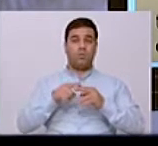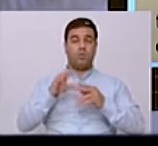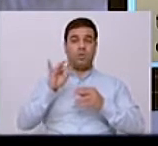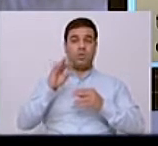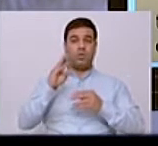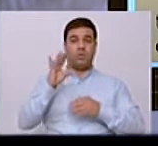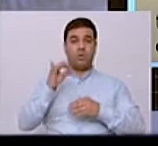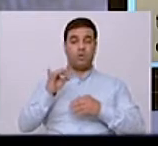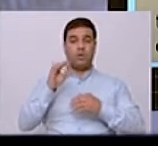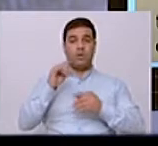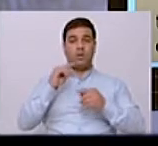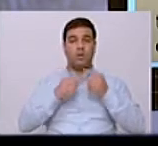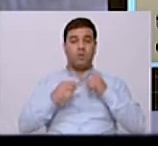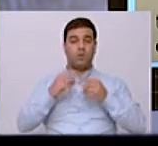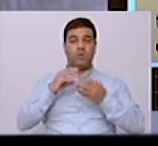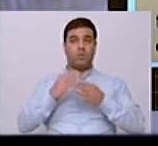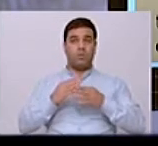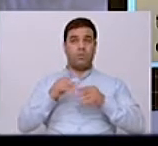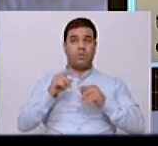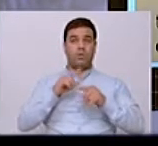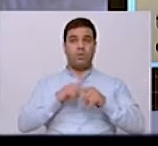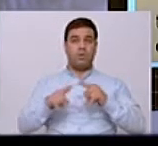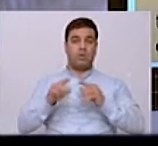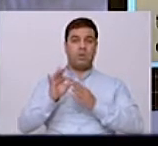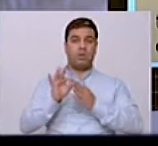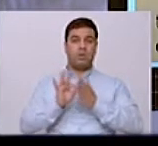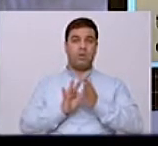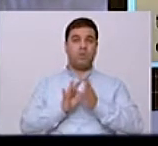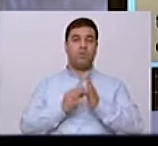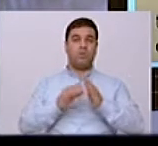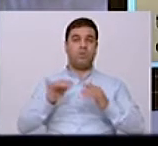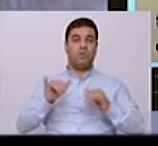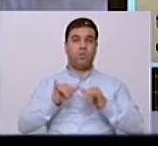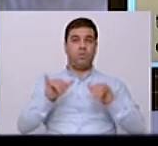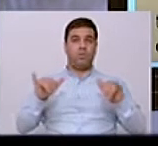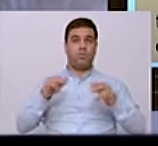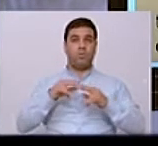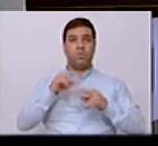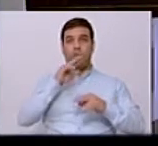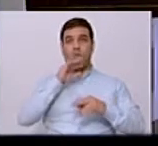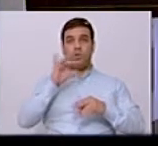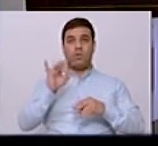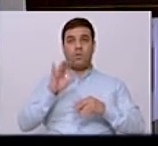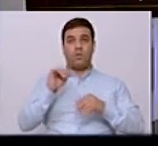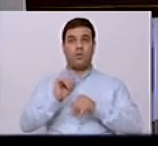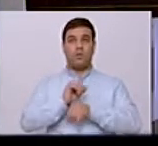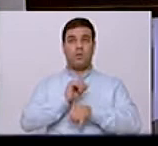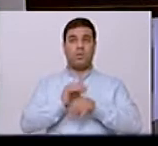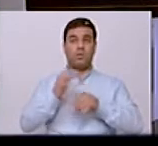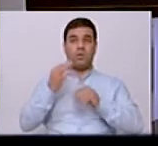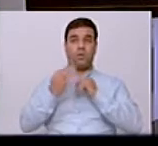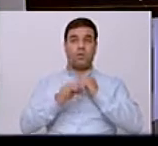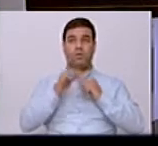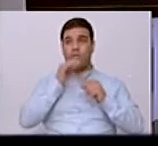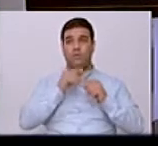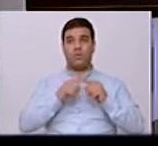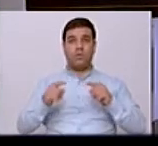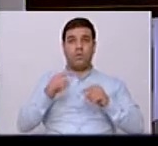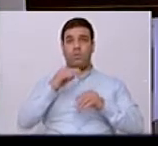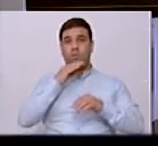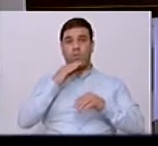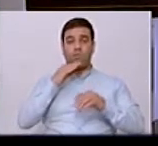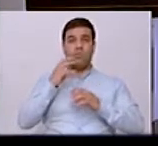ijtimoiy iqtisodiy taraqqiyotda keskin yuksalishlarga erishadi. Koreya Respublikasi va Singapur oxirgi vaqtda ko'p